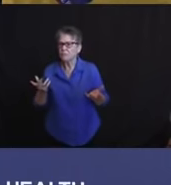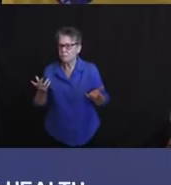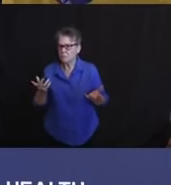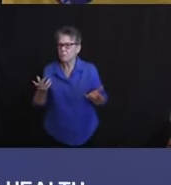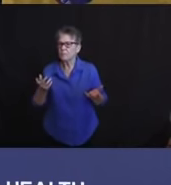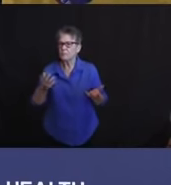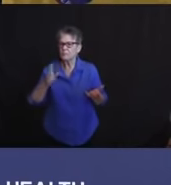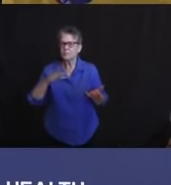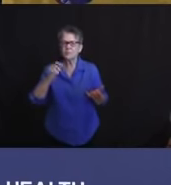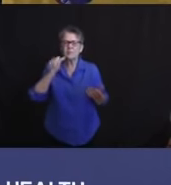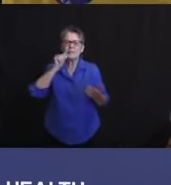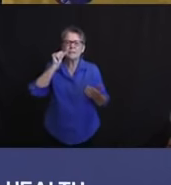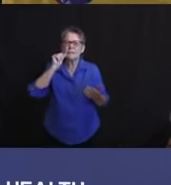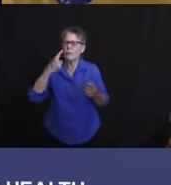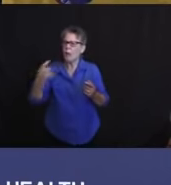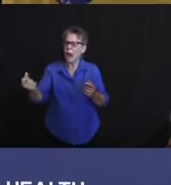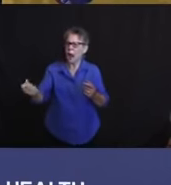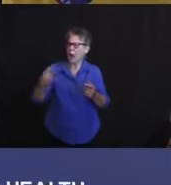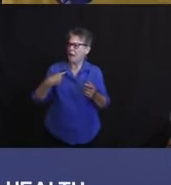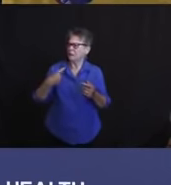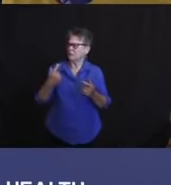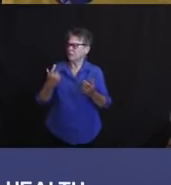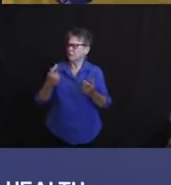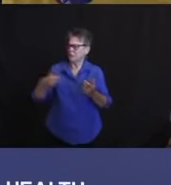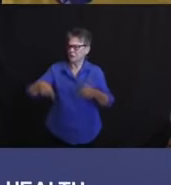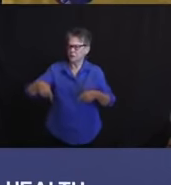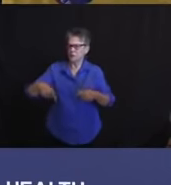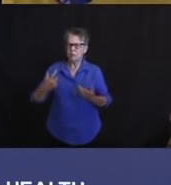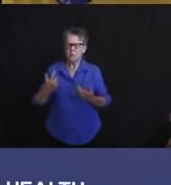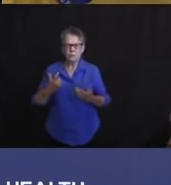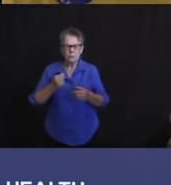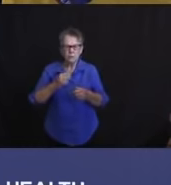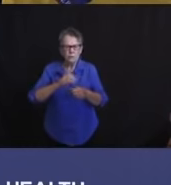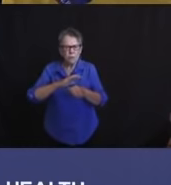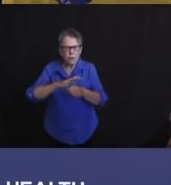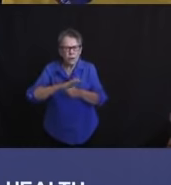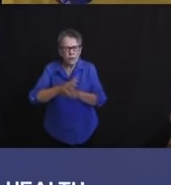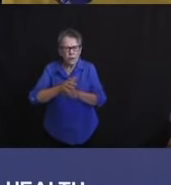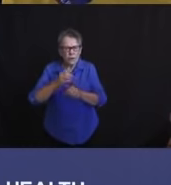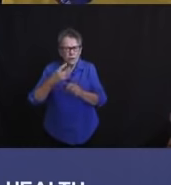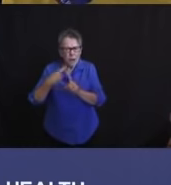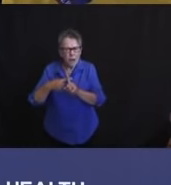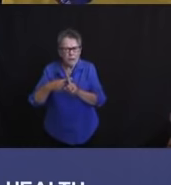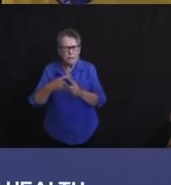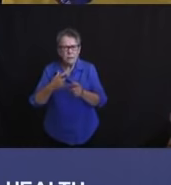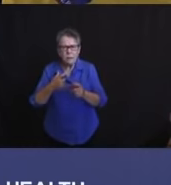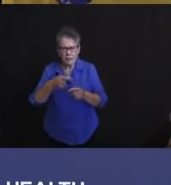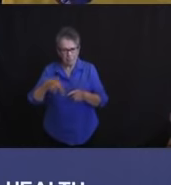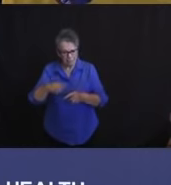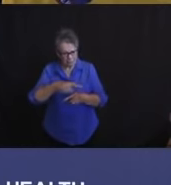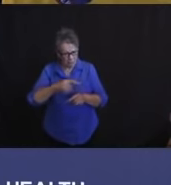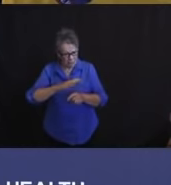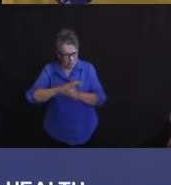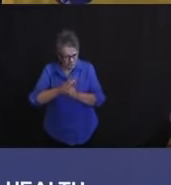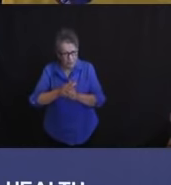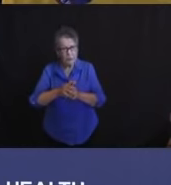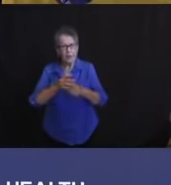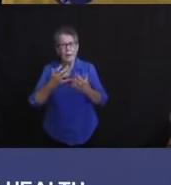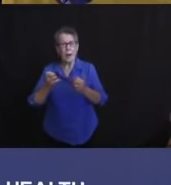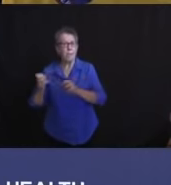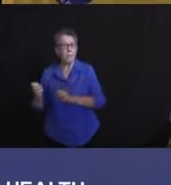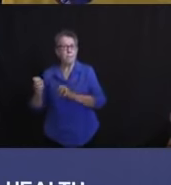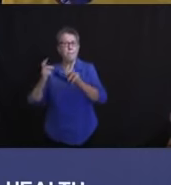residents back in the general community? And the answer is unequivocally, Judy put out black and white